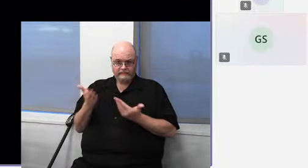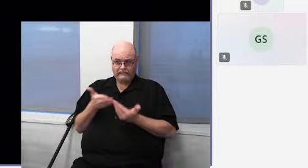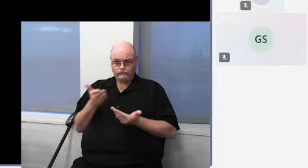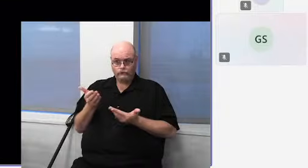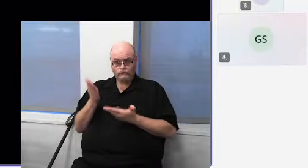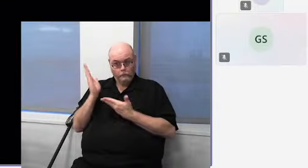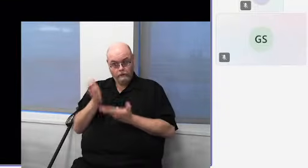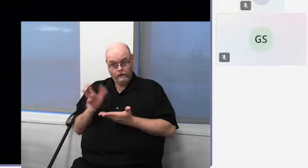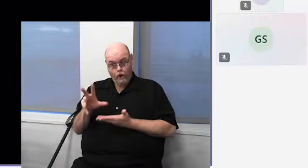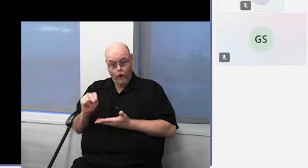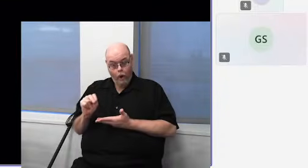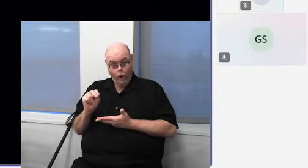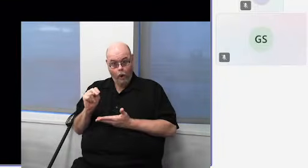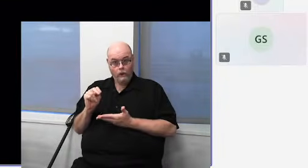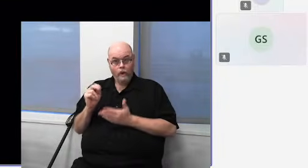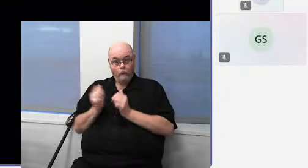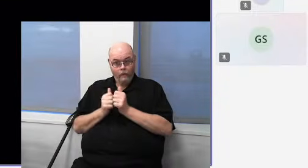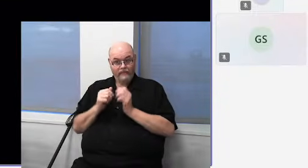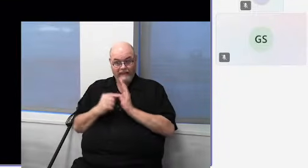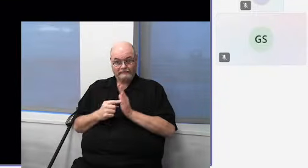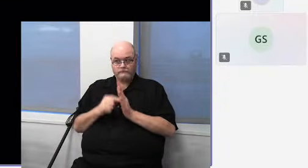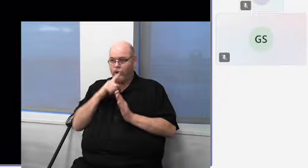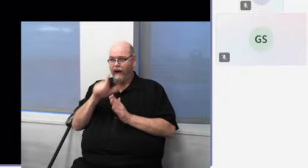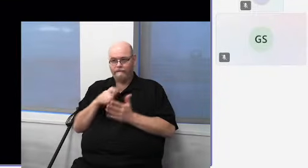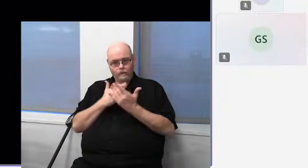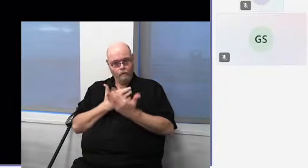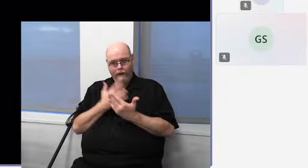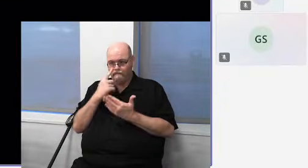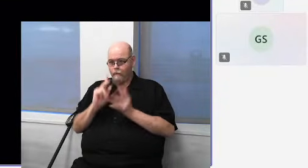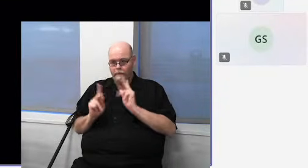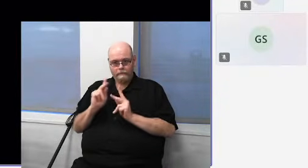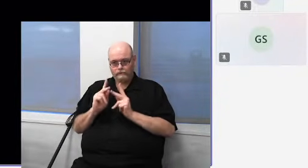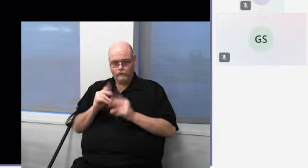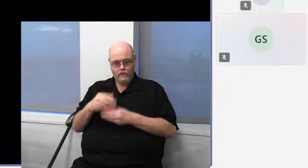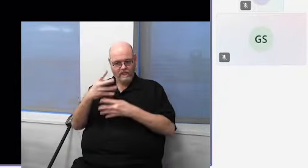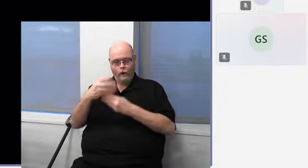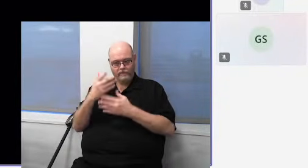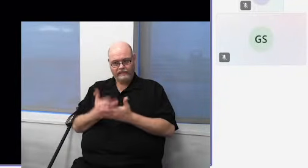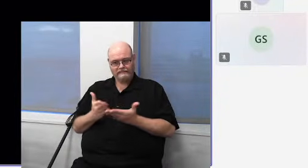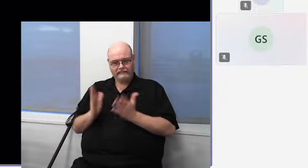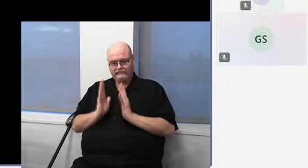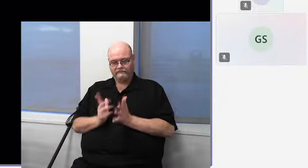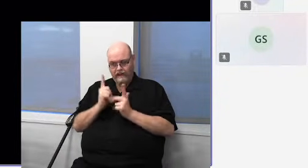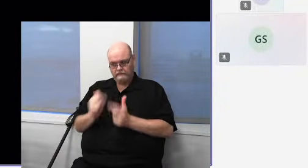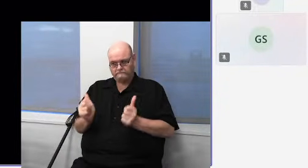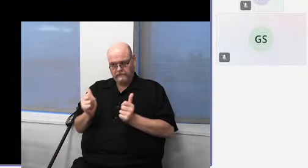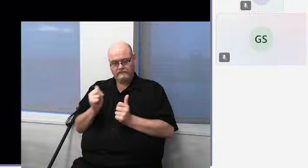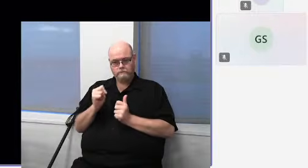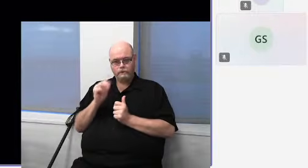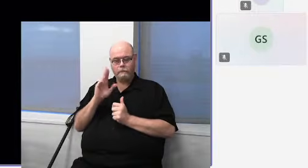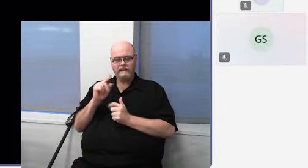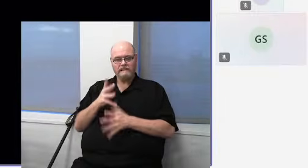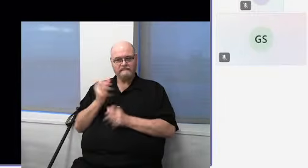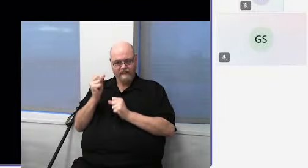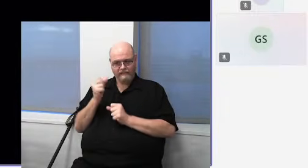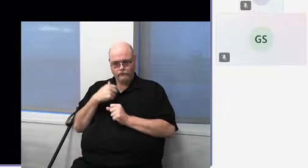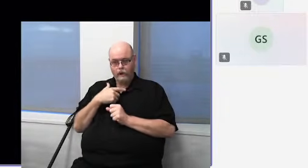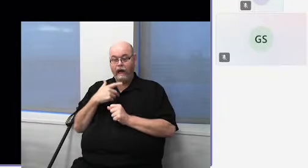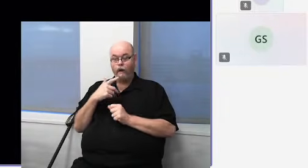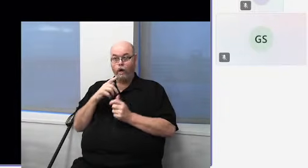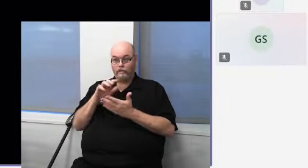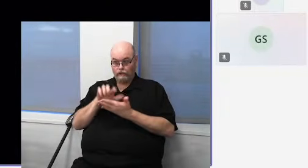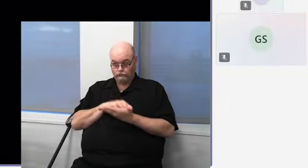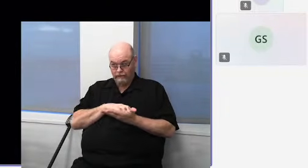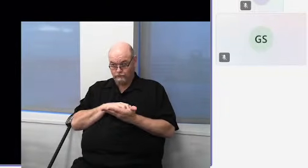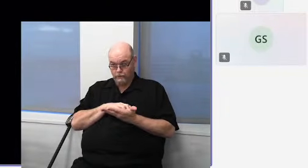You know, if it makes things easier or faster, bring your laptops with the exhibits so we don't have to wait for people to load things. It's up to you, but it is faster.